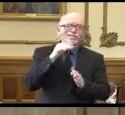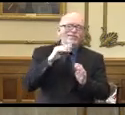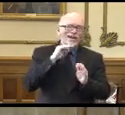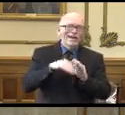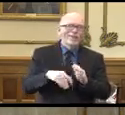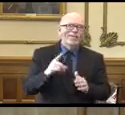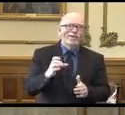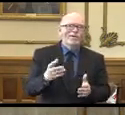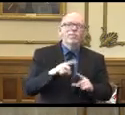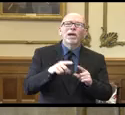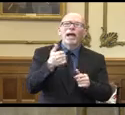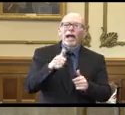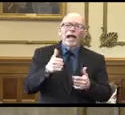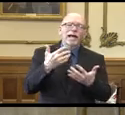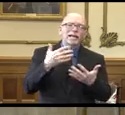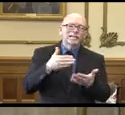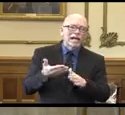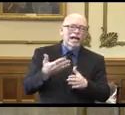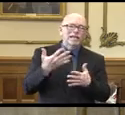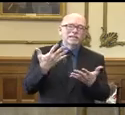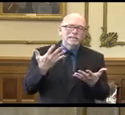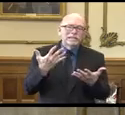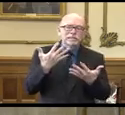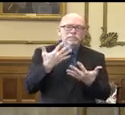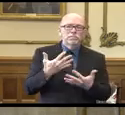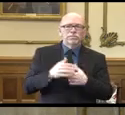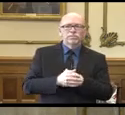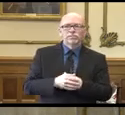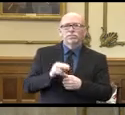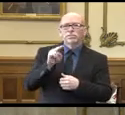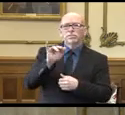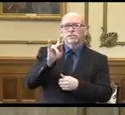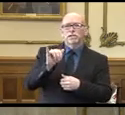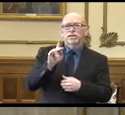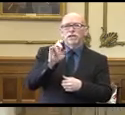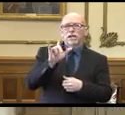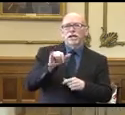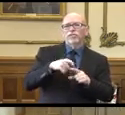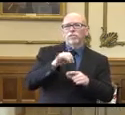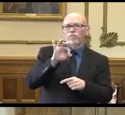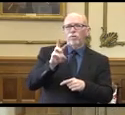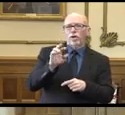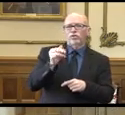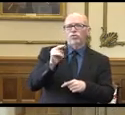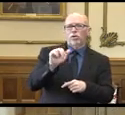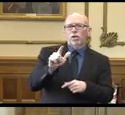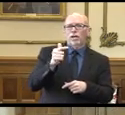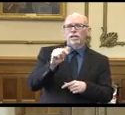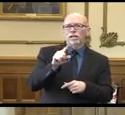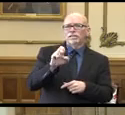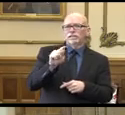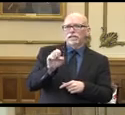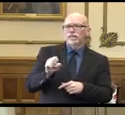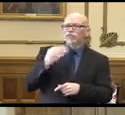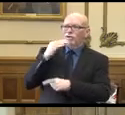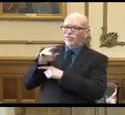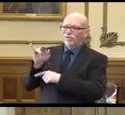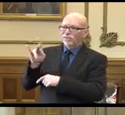although any deaths are a tremendous number. Nikki Kelly, the Fort Wayne Journal-Gazette. Good afternoon,